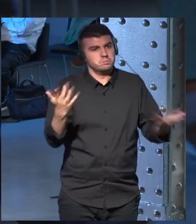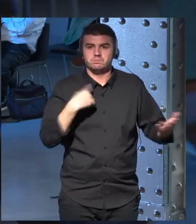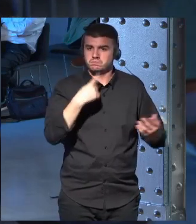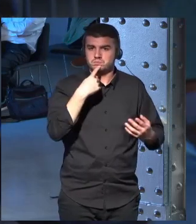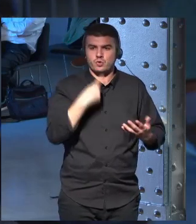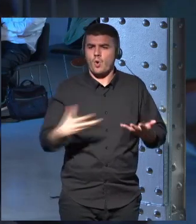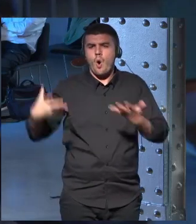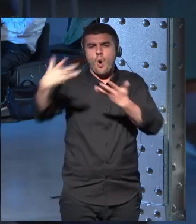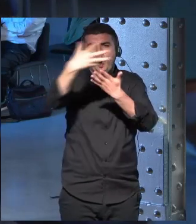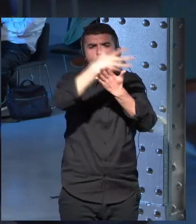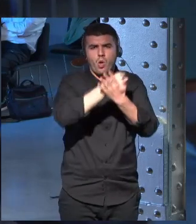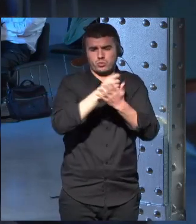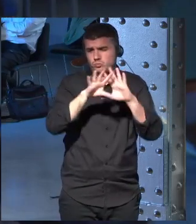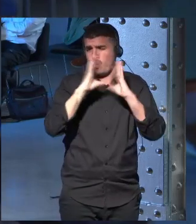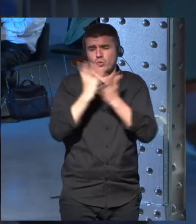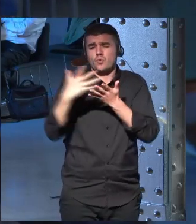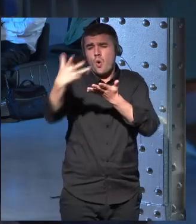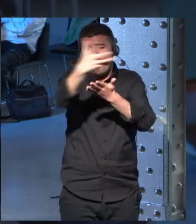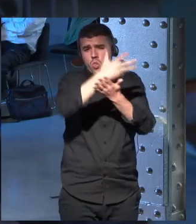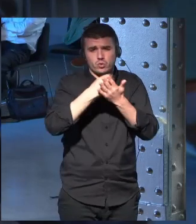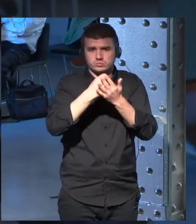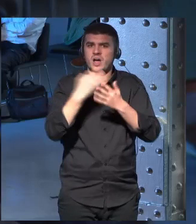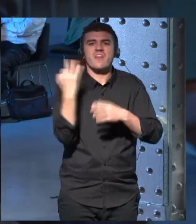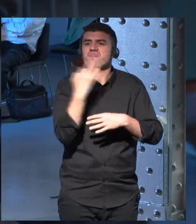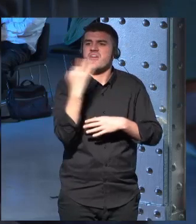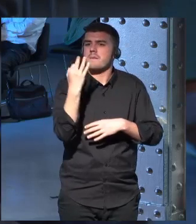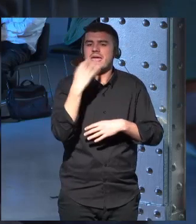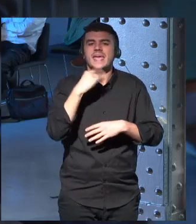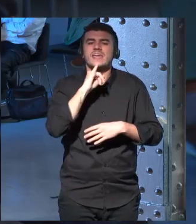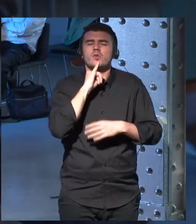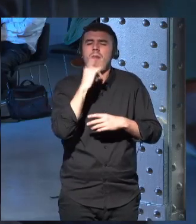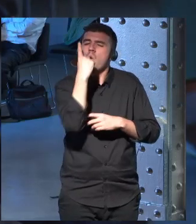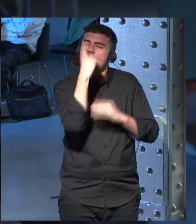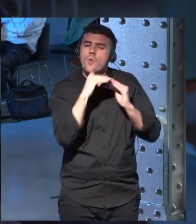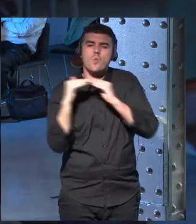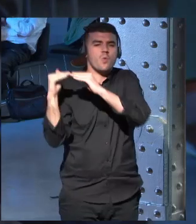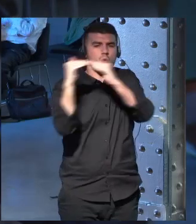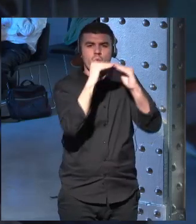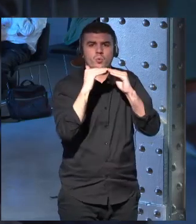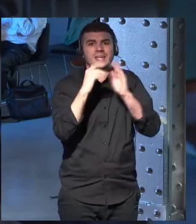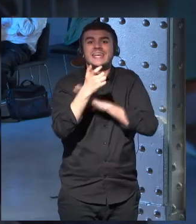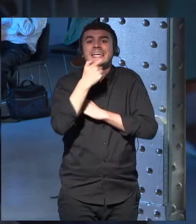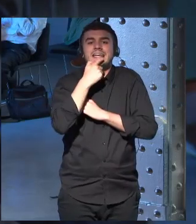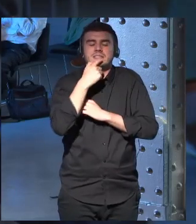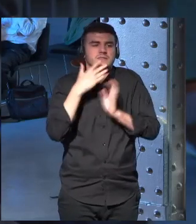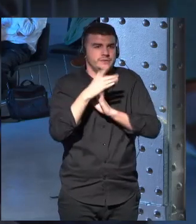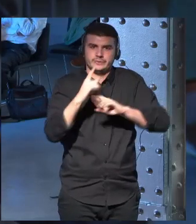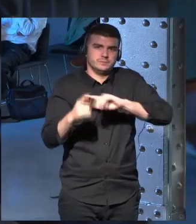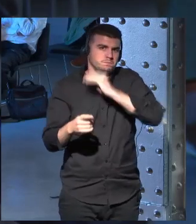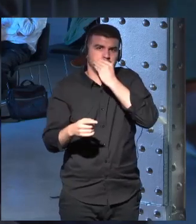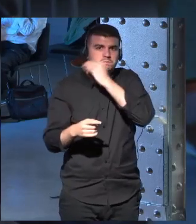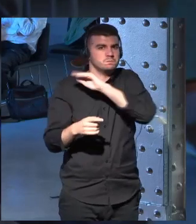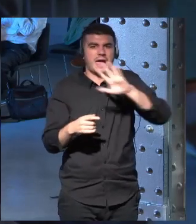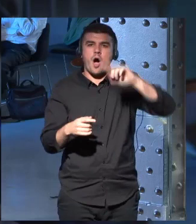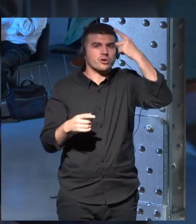in common, and English is the best candidate for being the universal language. Well, Worf warns us